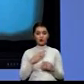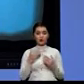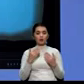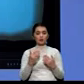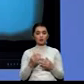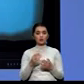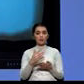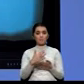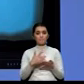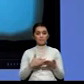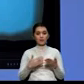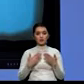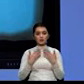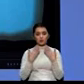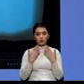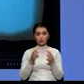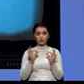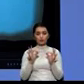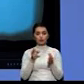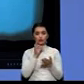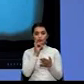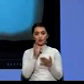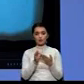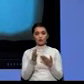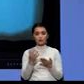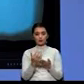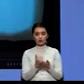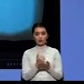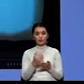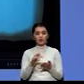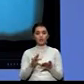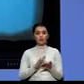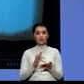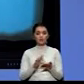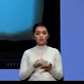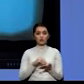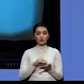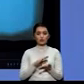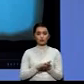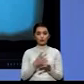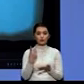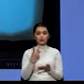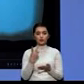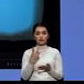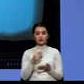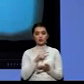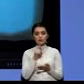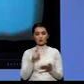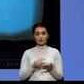Demak, siz matnni o'qib, undan to'g'ri javobni topib, daftaringizga yozib qo'ying. Ikkinchi